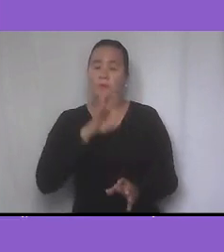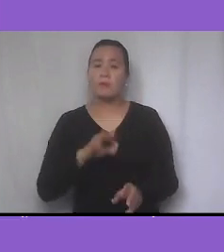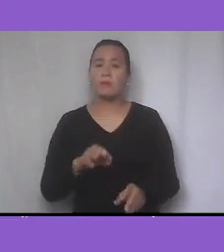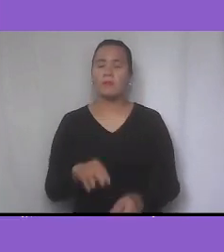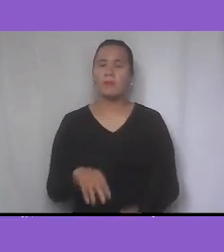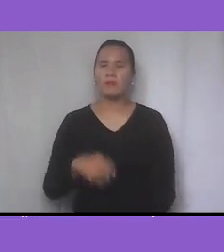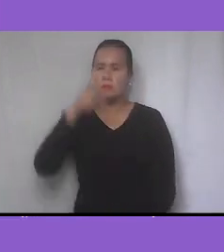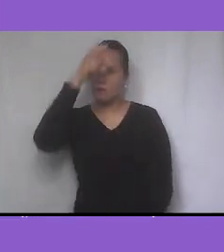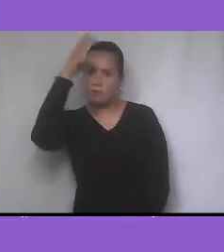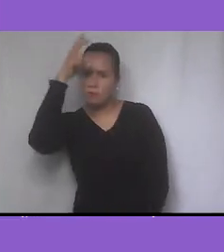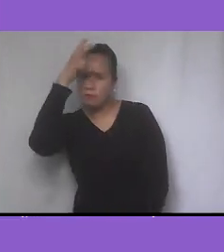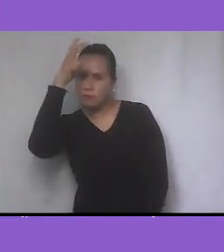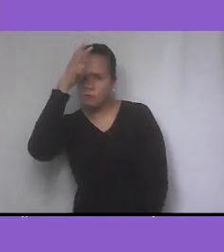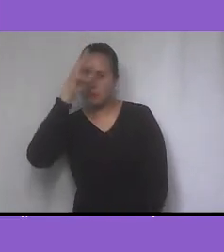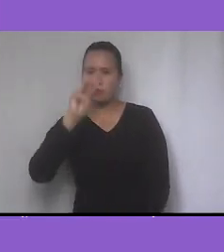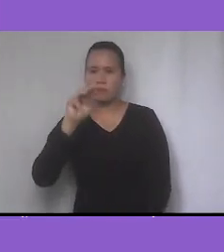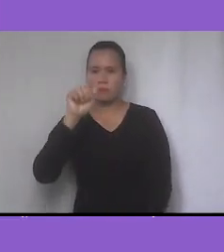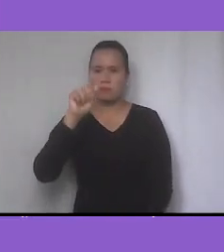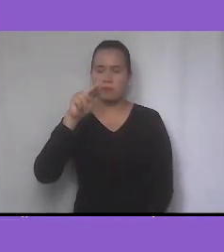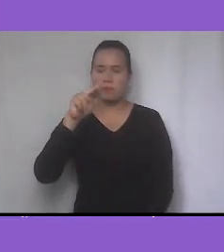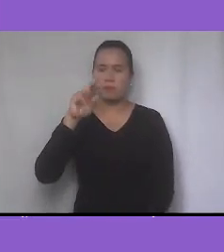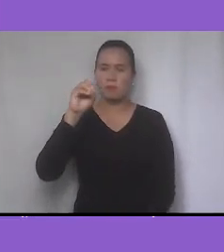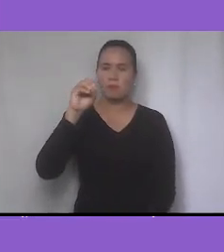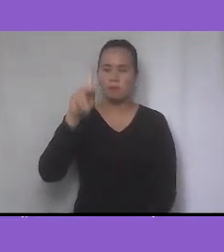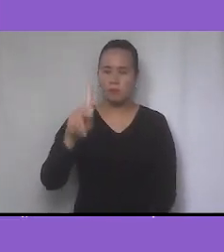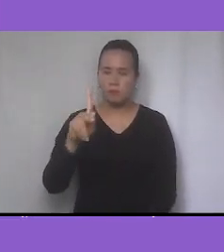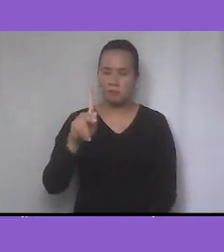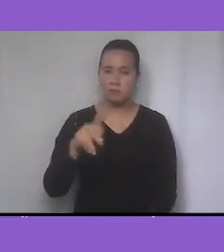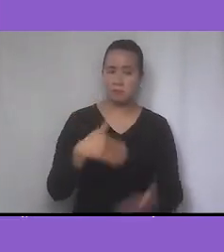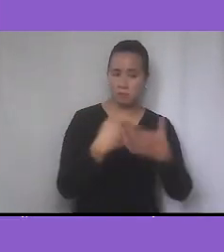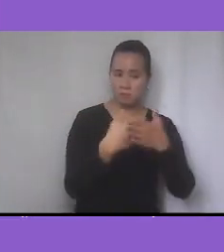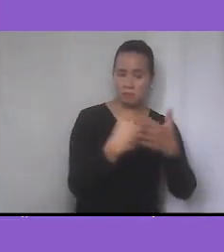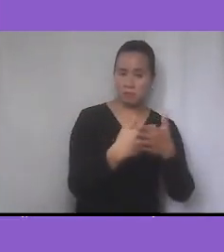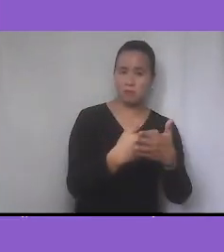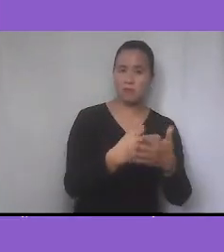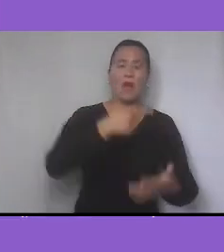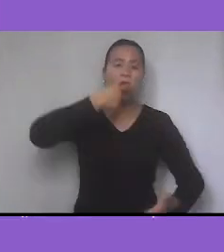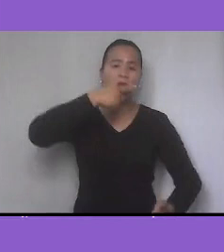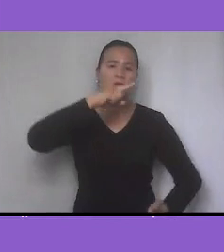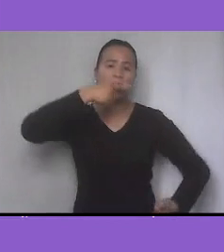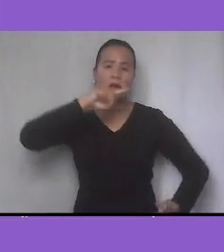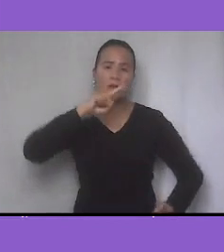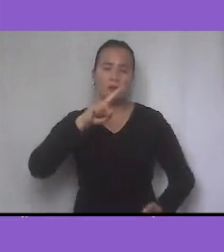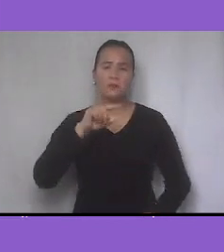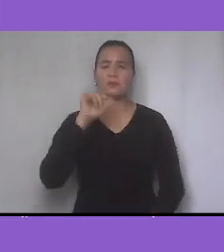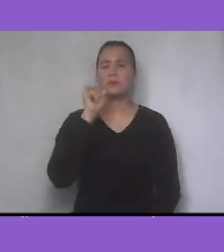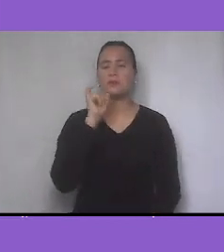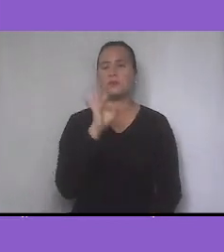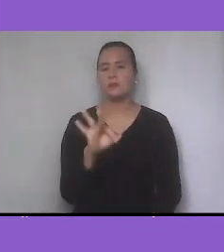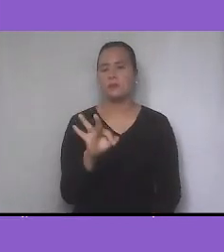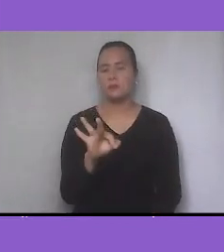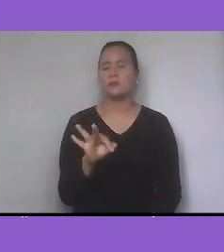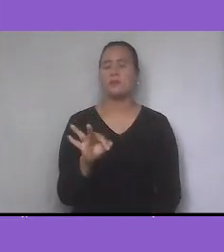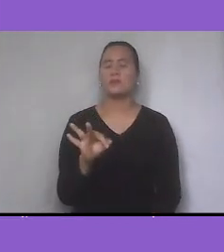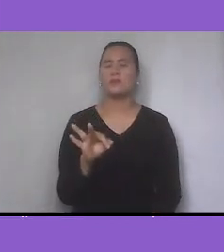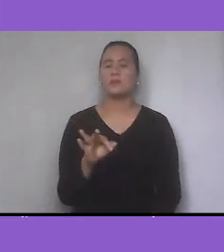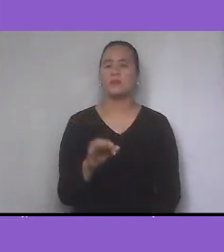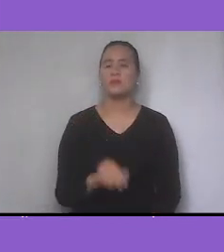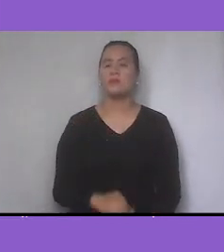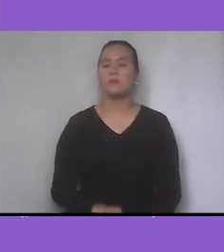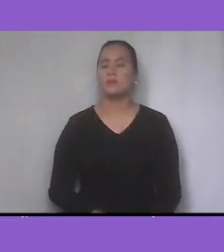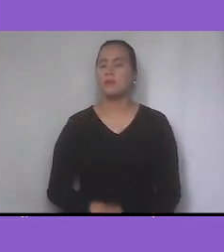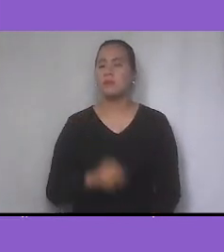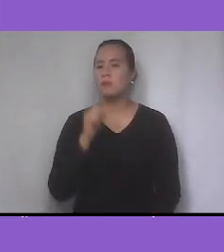siya sa tabi ng mais. Kung aso, nasa tabi naman siya ng apa. These are ways for us